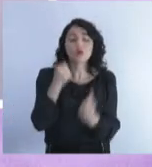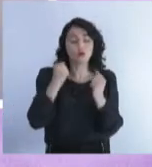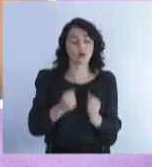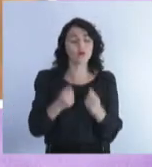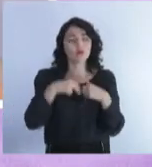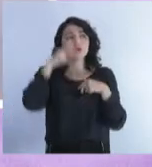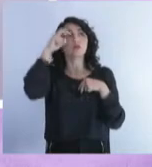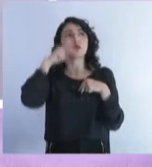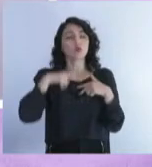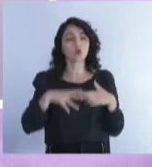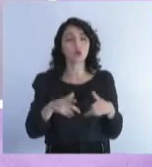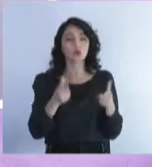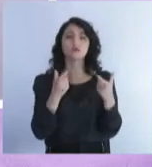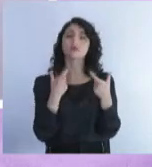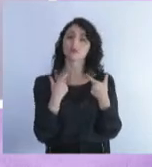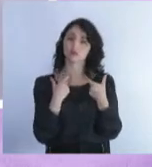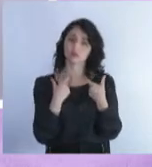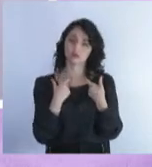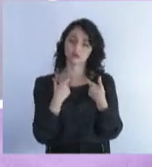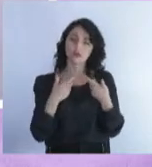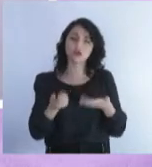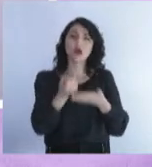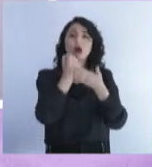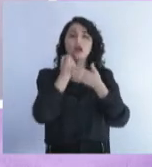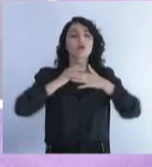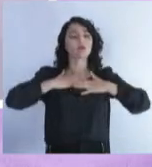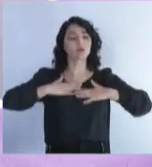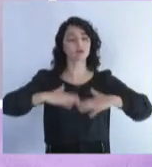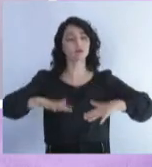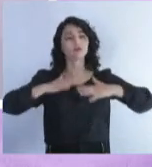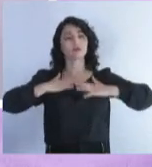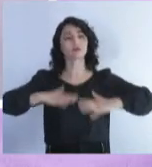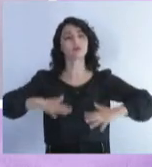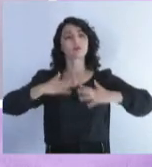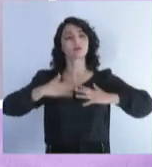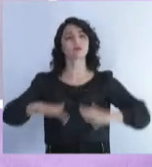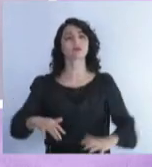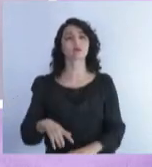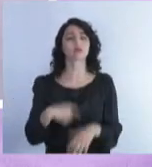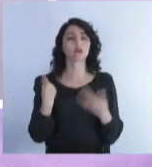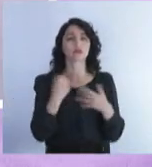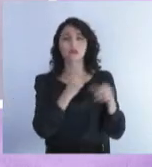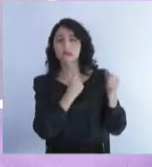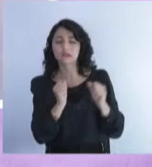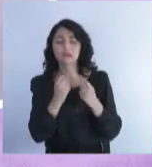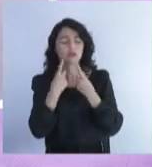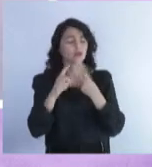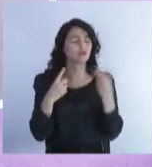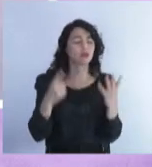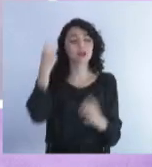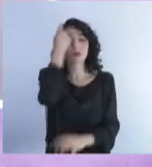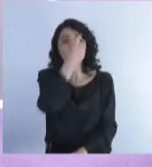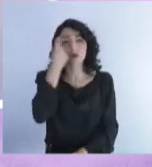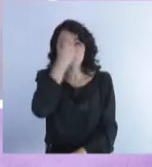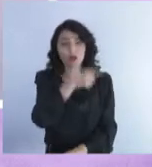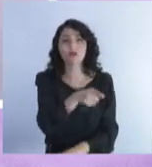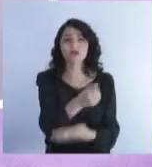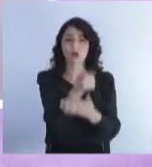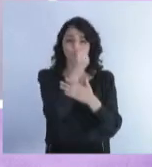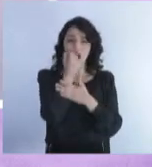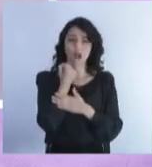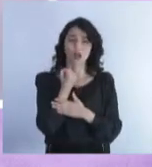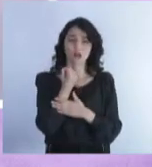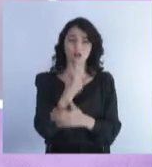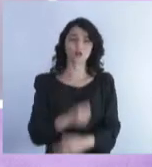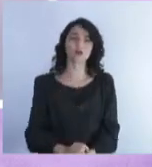our breath in ways that help minimize our anxiety, our panic, our worry. And I recommend that. So